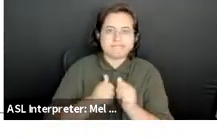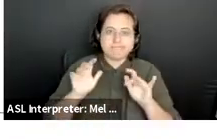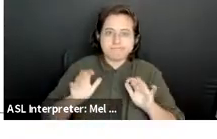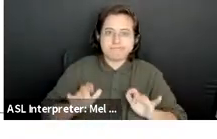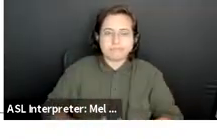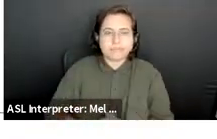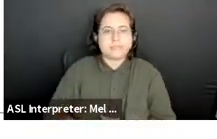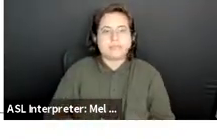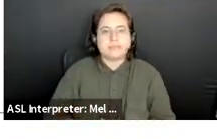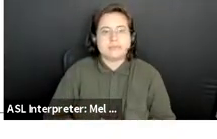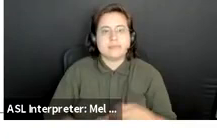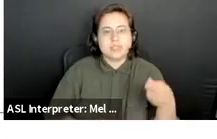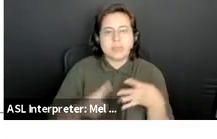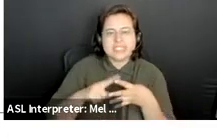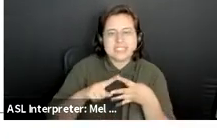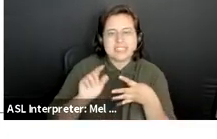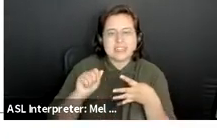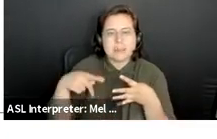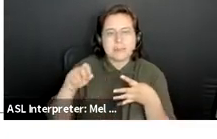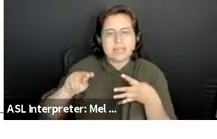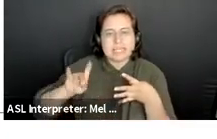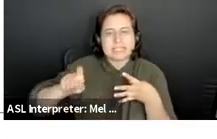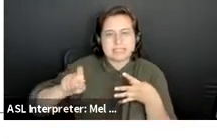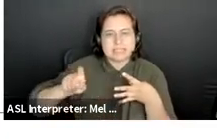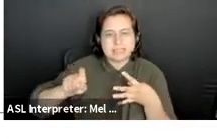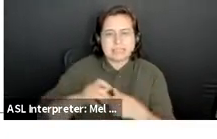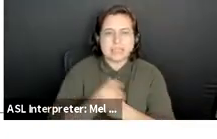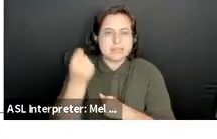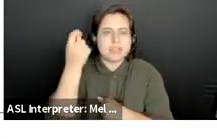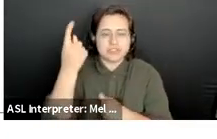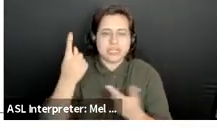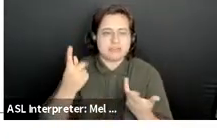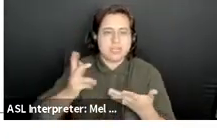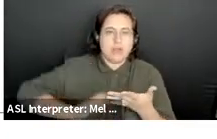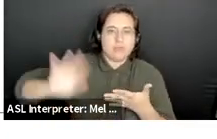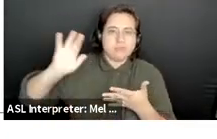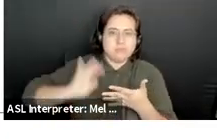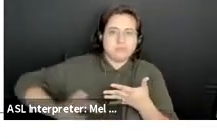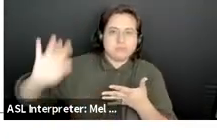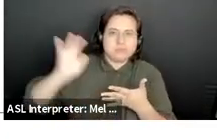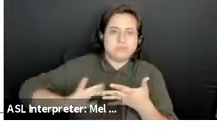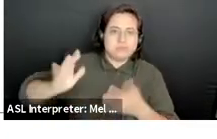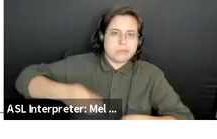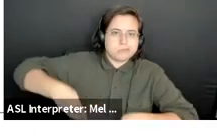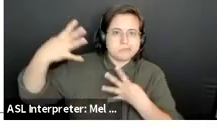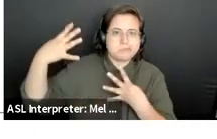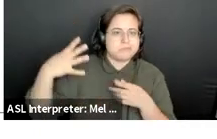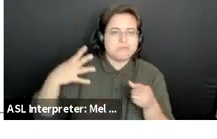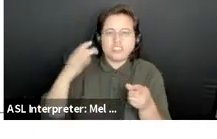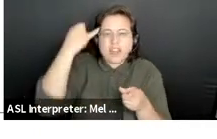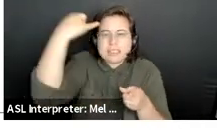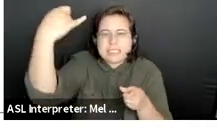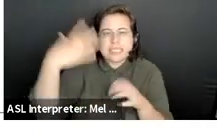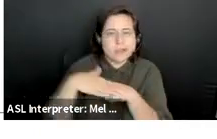is that appendix that I had just referenced, and it's a much longer page than this, but this just gives you an idea of the kinds of resources